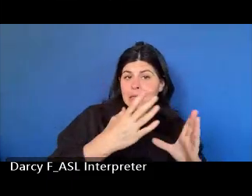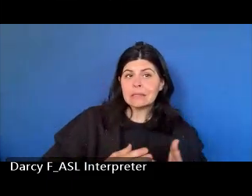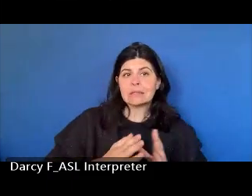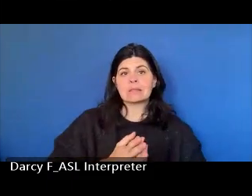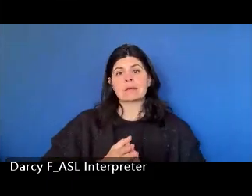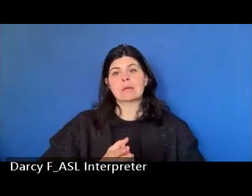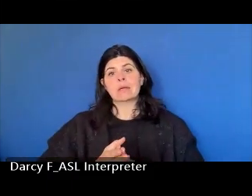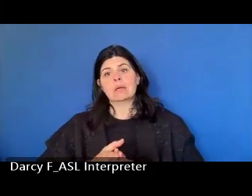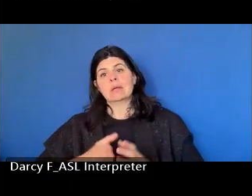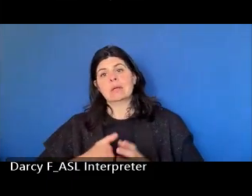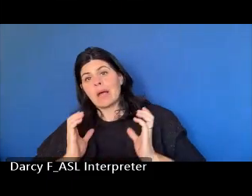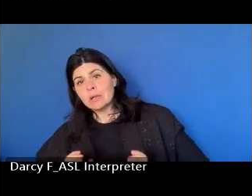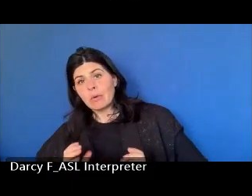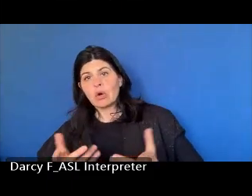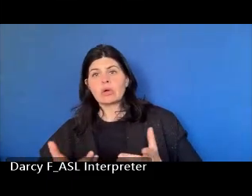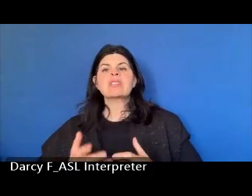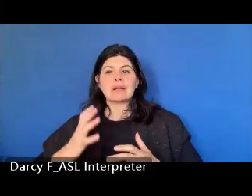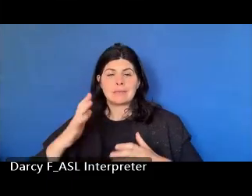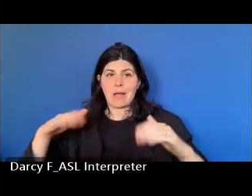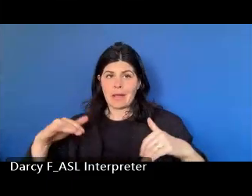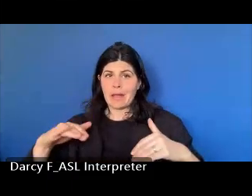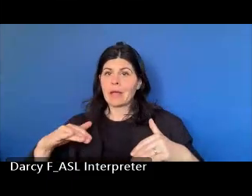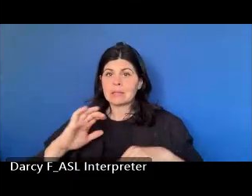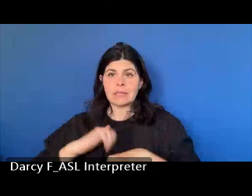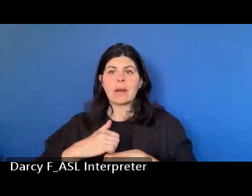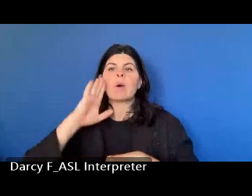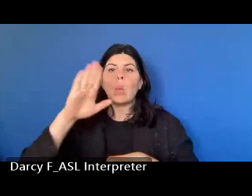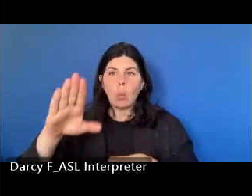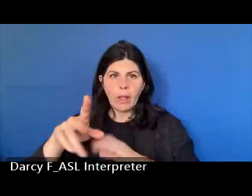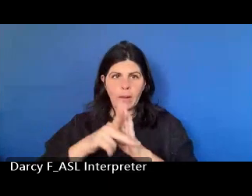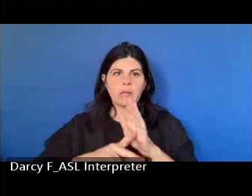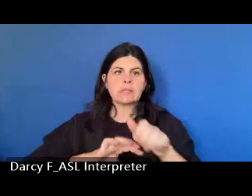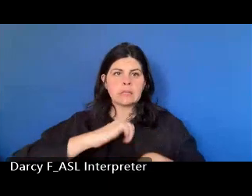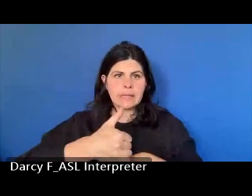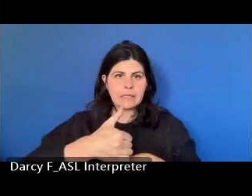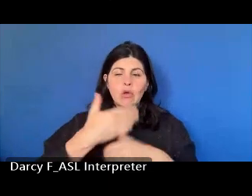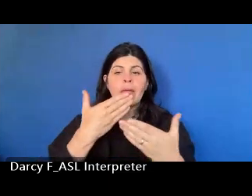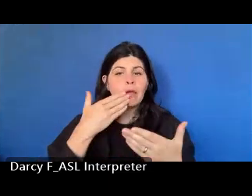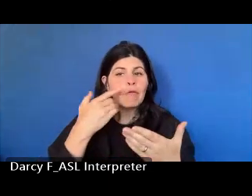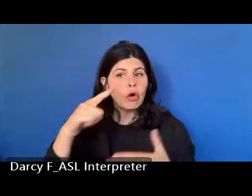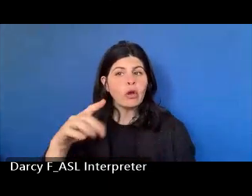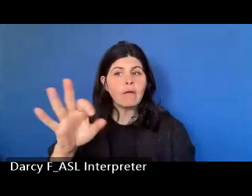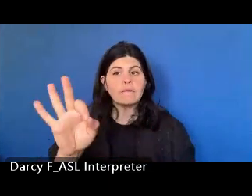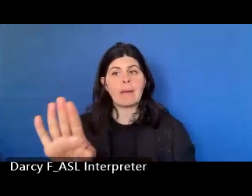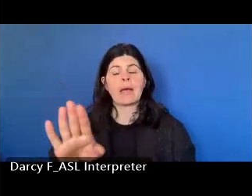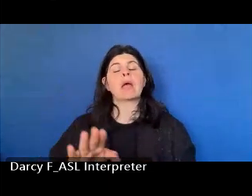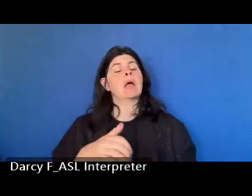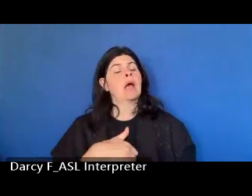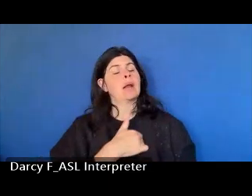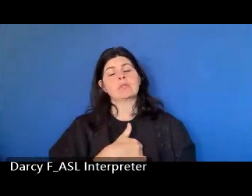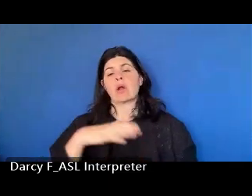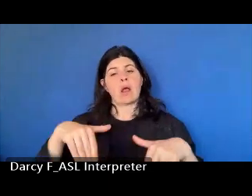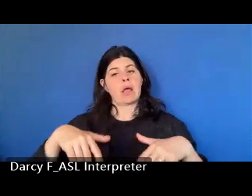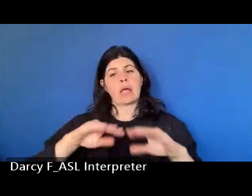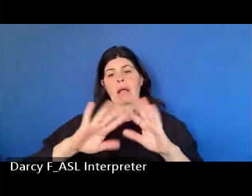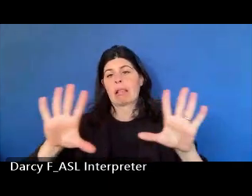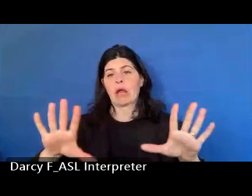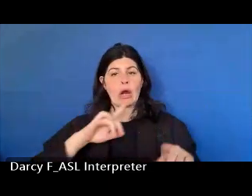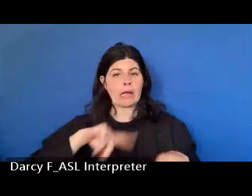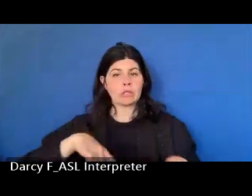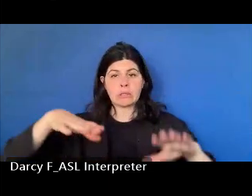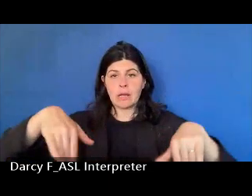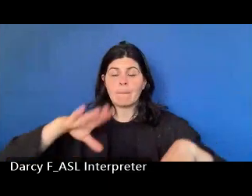So again, we appreciate your feedback today. We will be sharing it with the commission, and we apologize that we don't have clear answers yet, but those will be coming